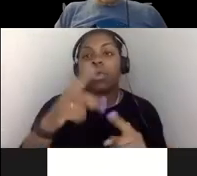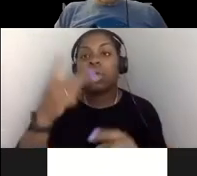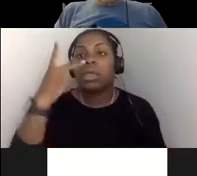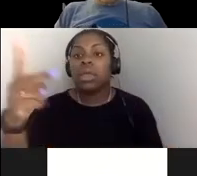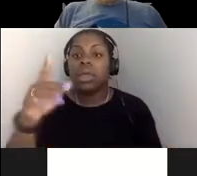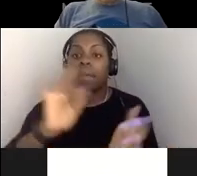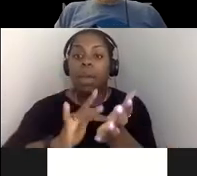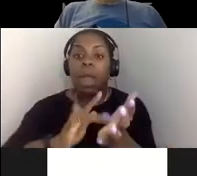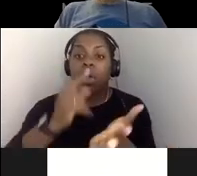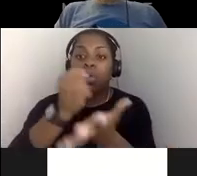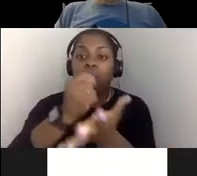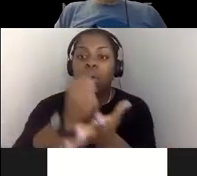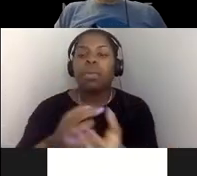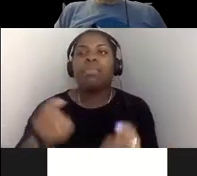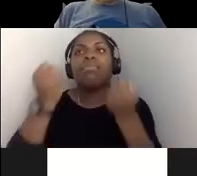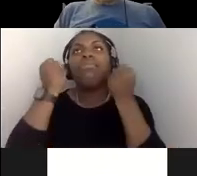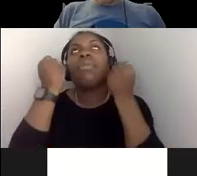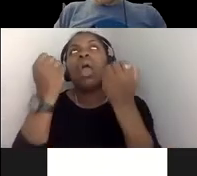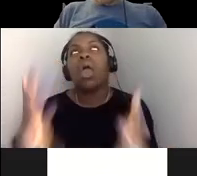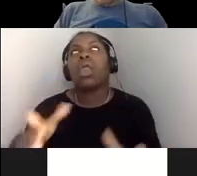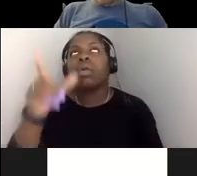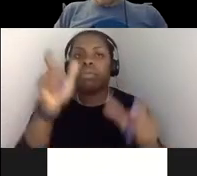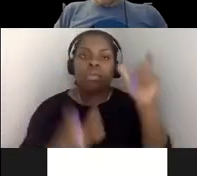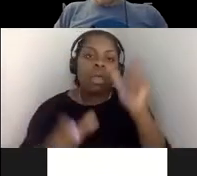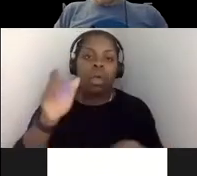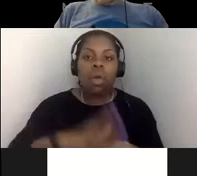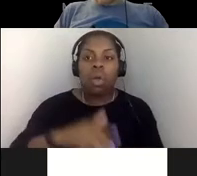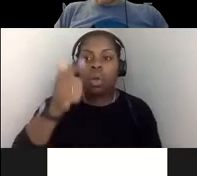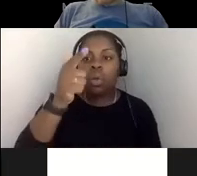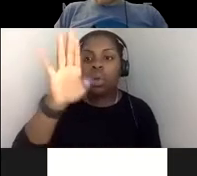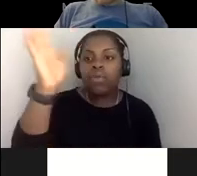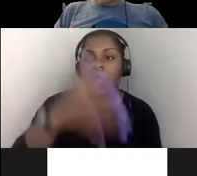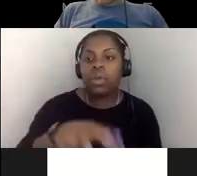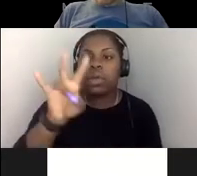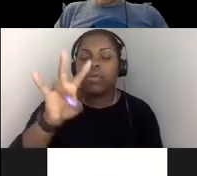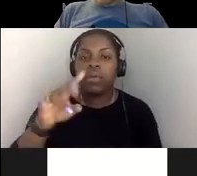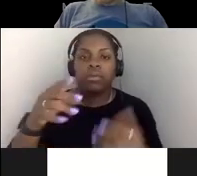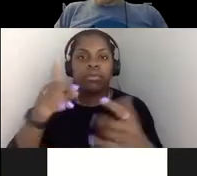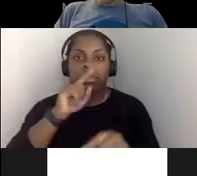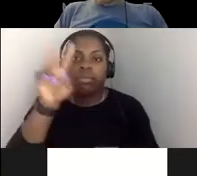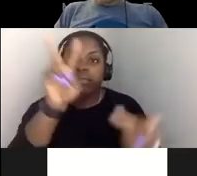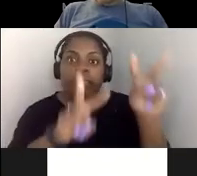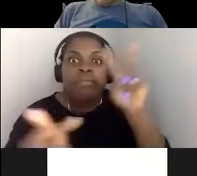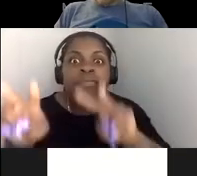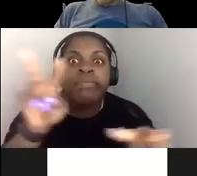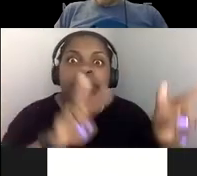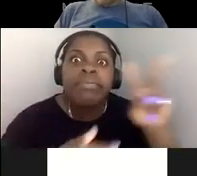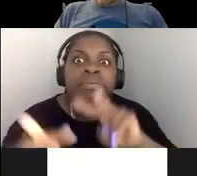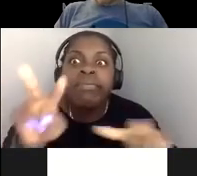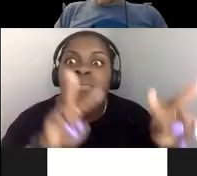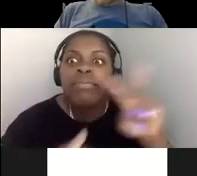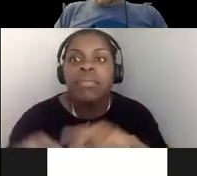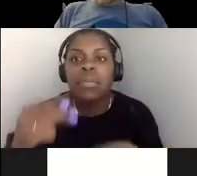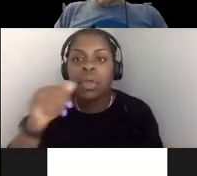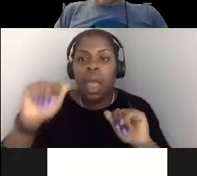treatment. And many people may be on 24/7 electronic monitoring and